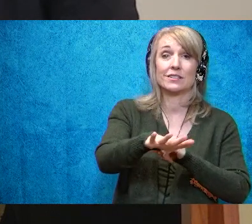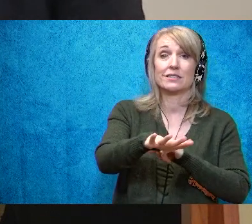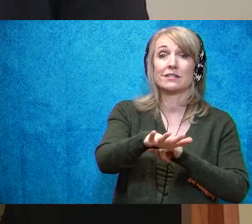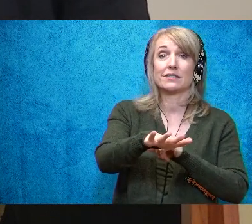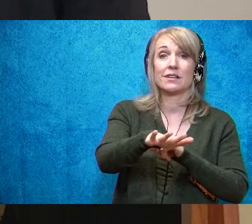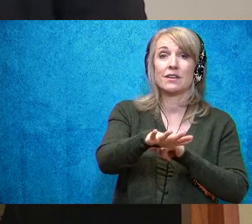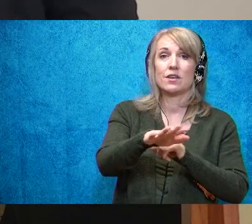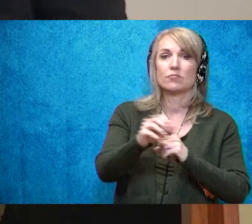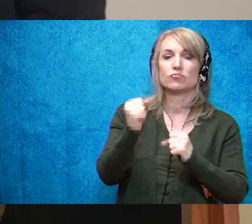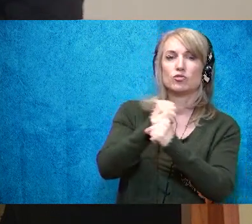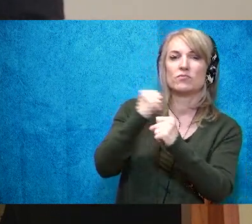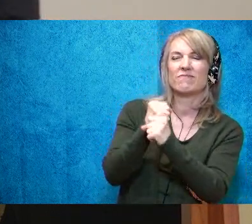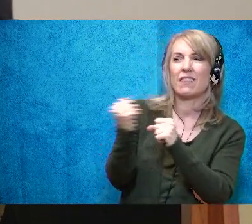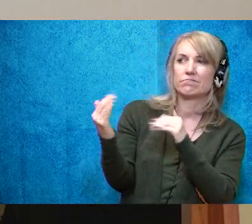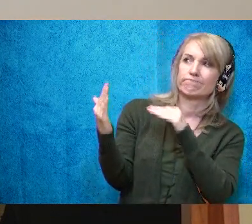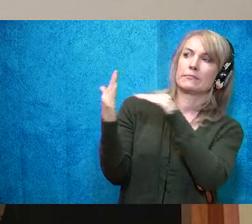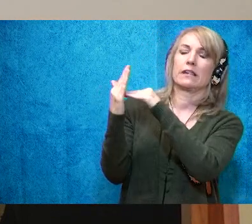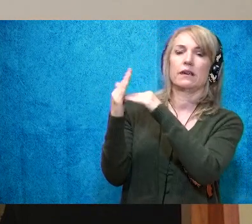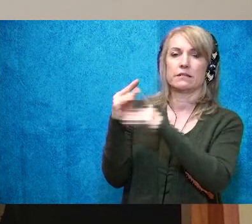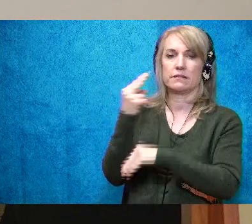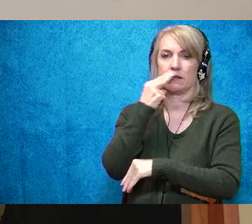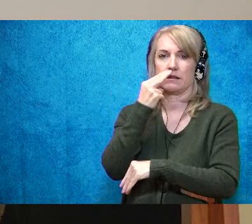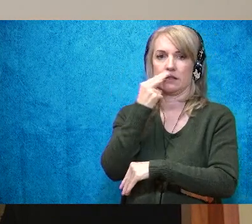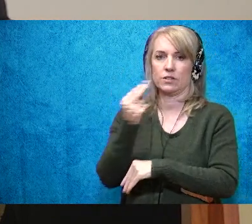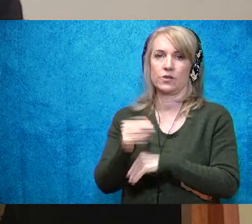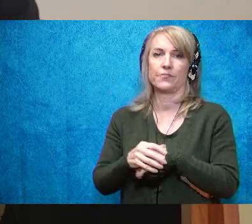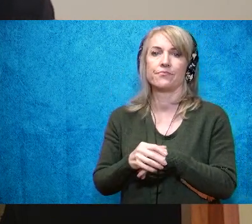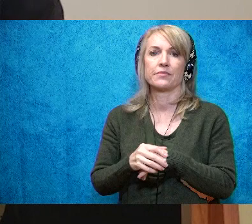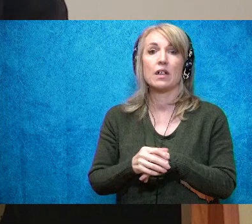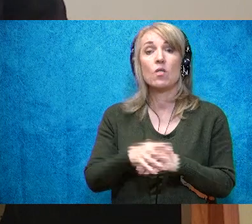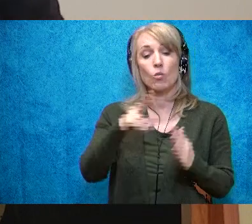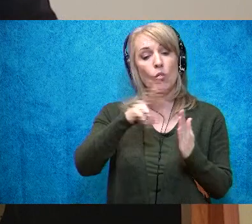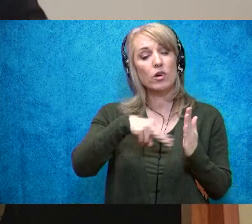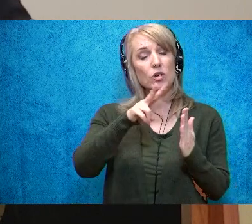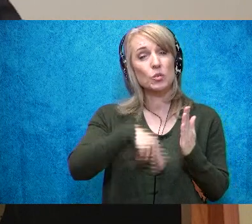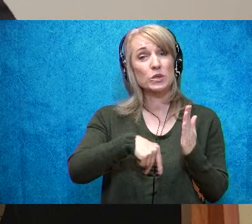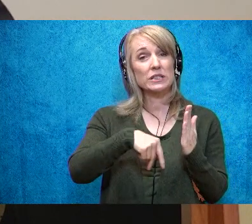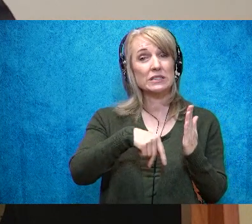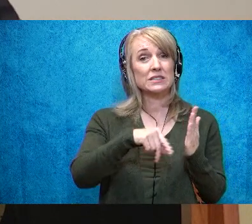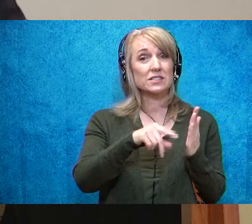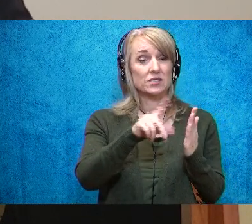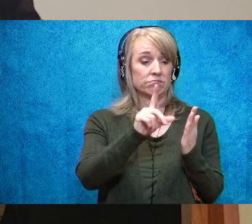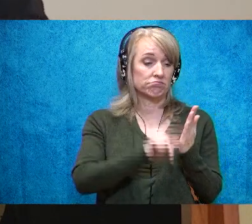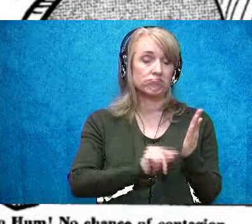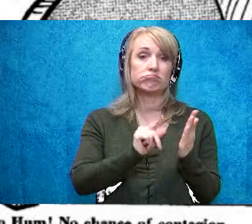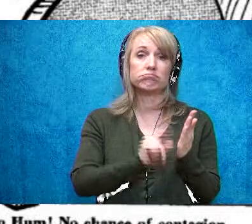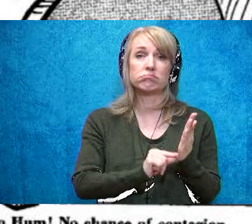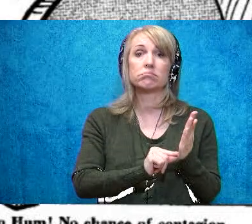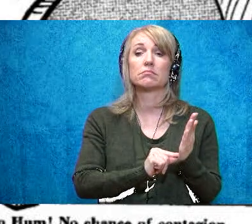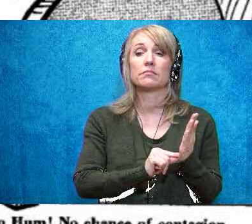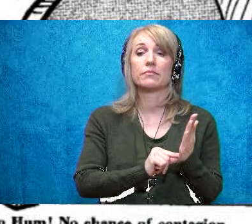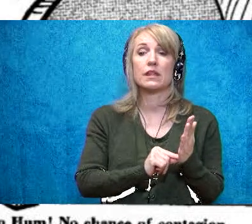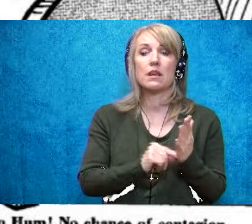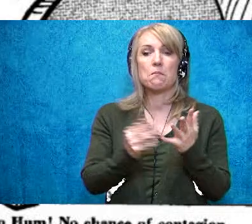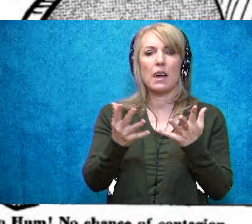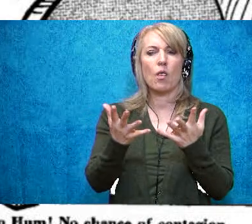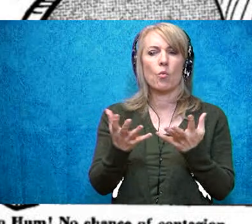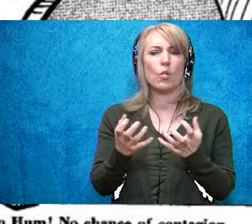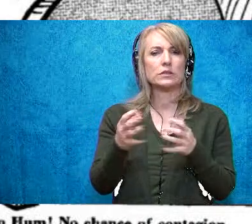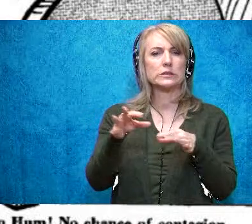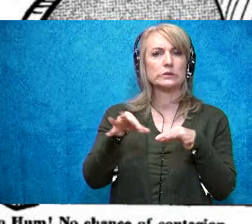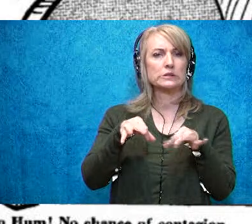slide, we're going to go to it and we're going to read some documents and look at some documents. But before I get there, I really need to explain a few things to you.